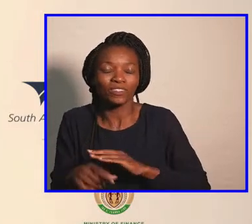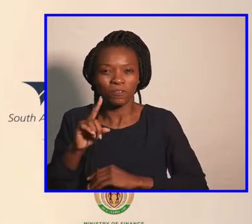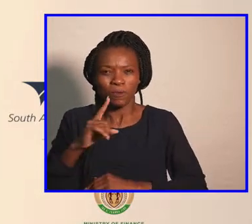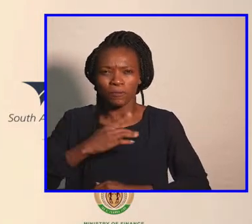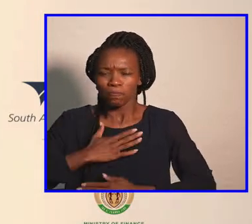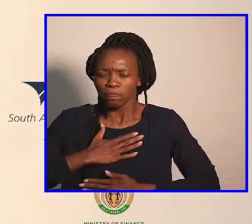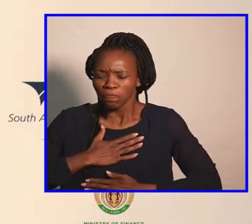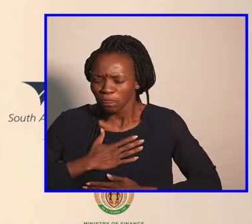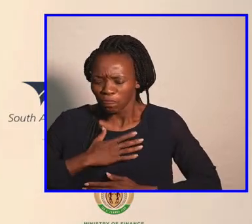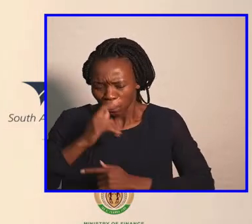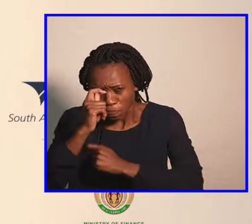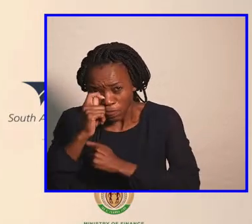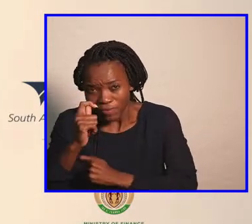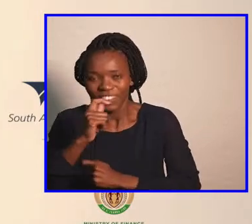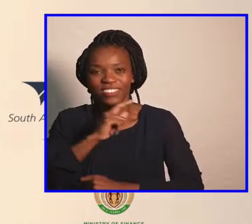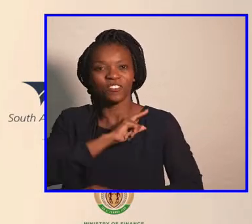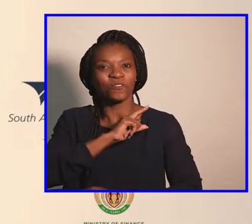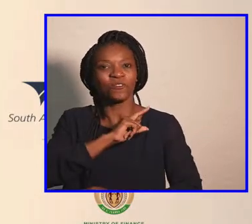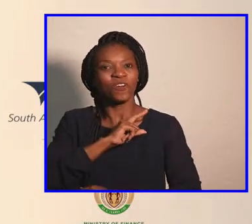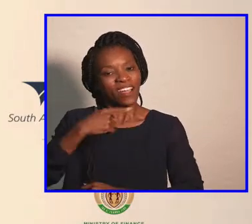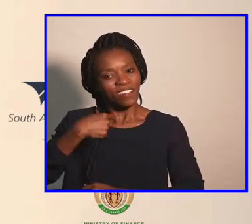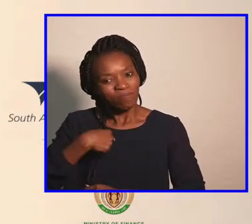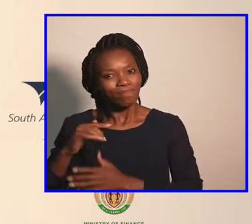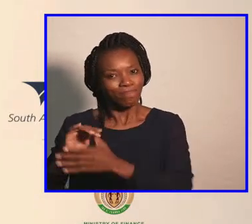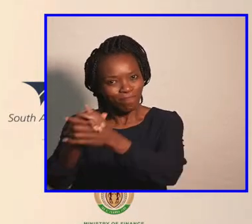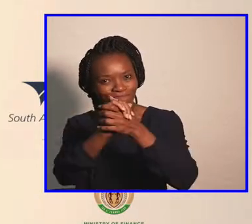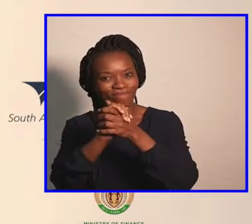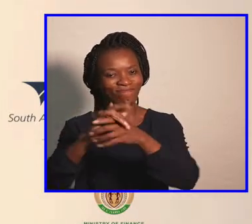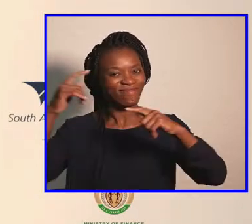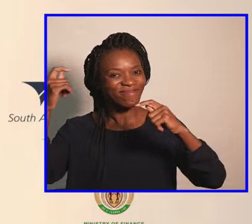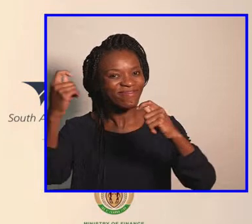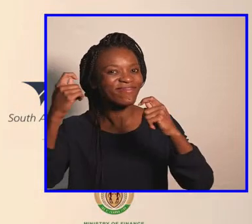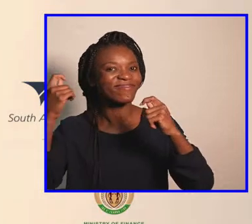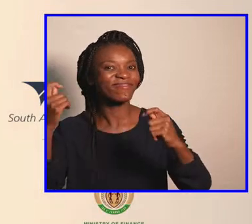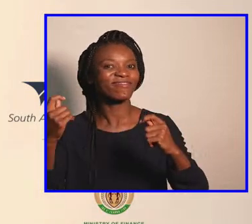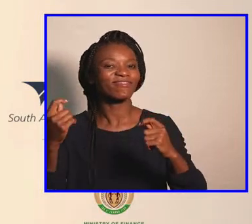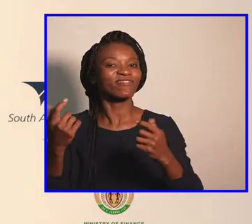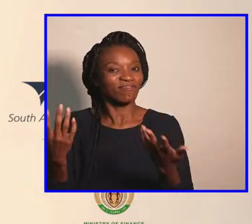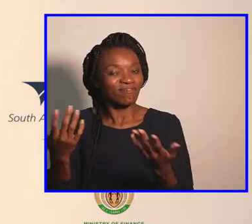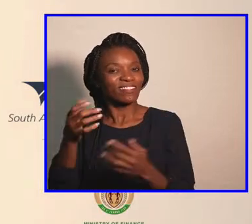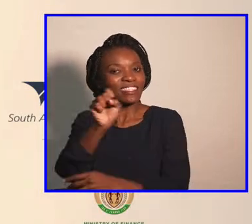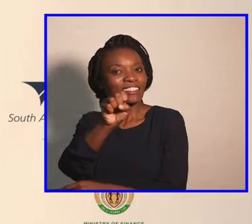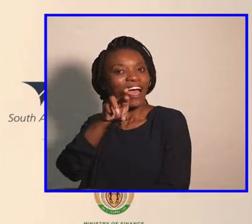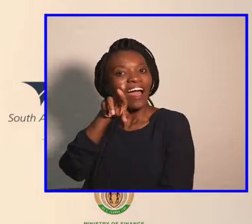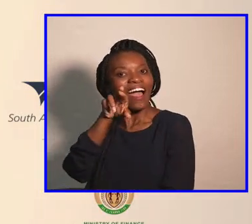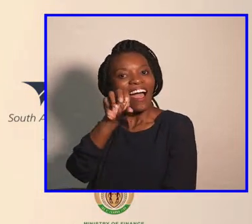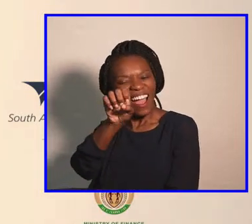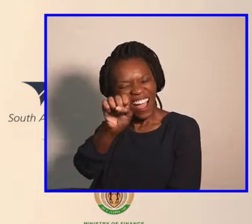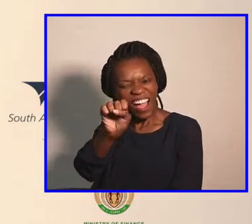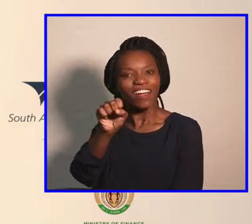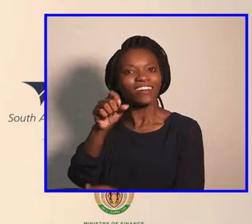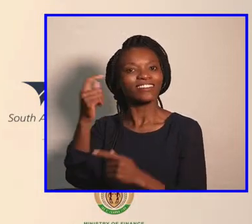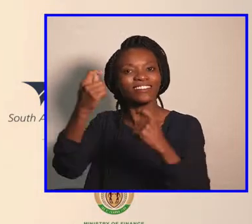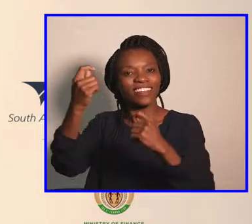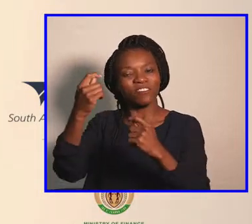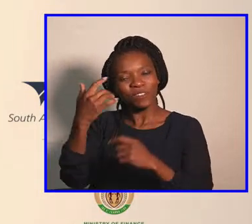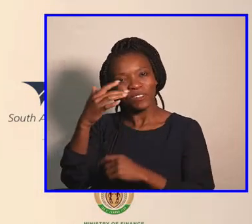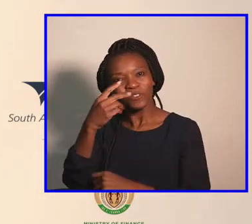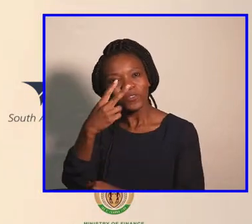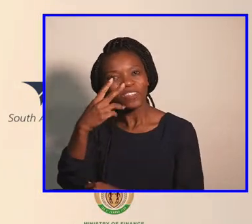convey this brief message of congratulations to the agency as it celebrates its 25th